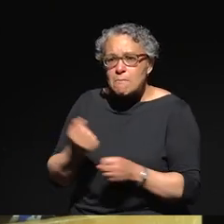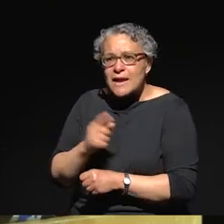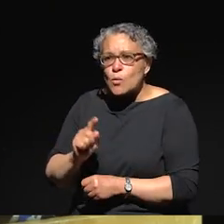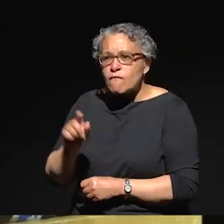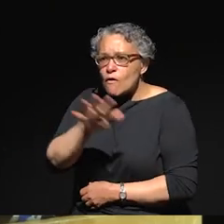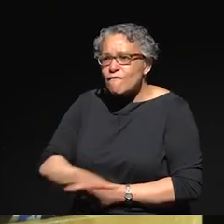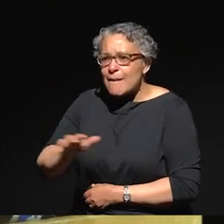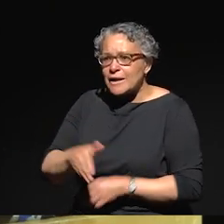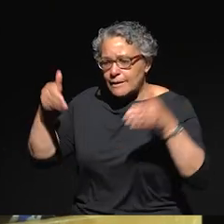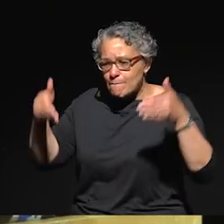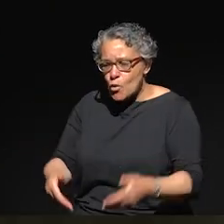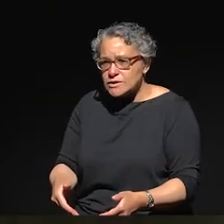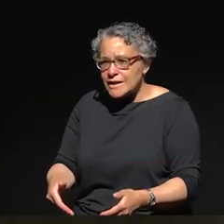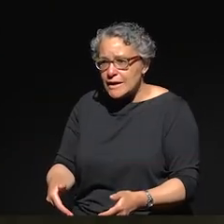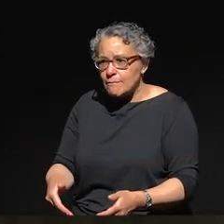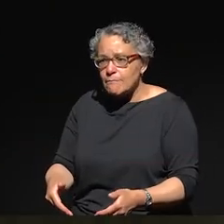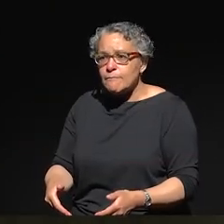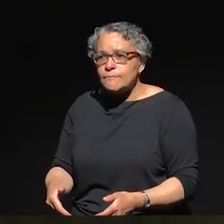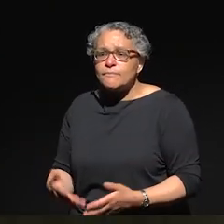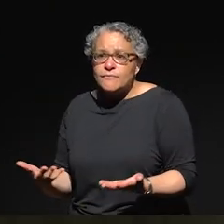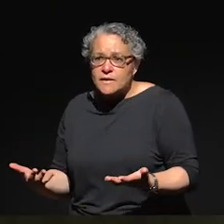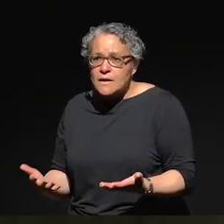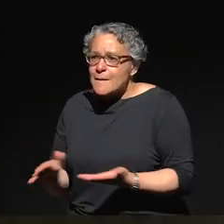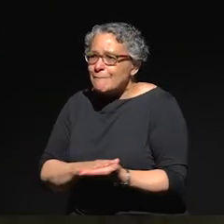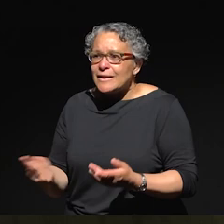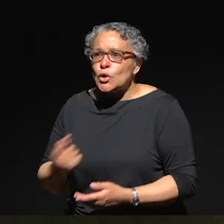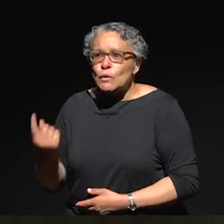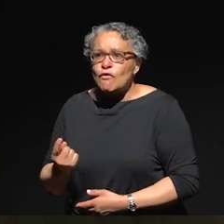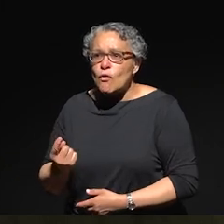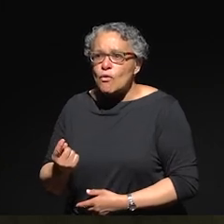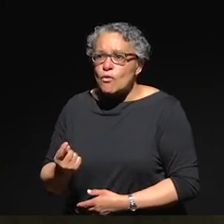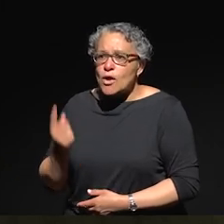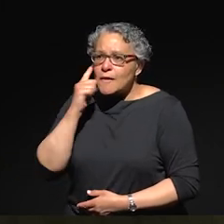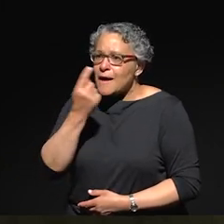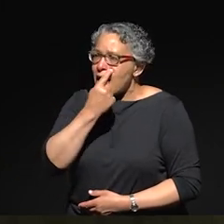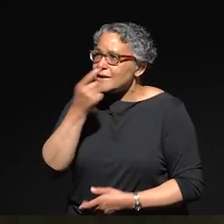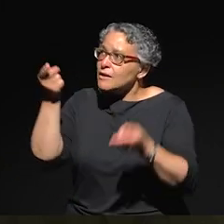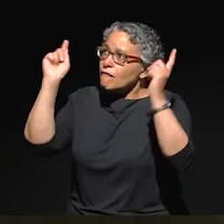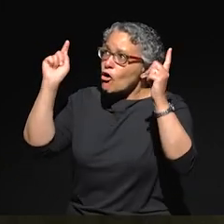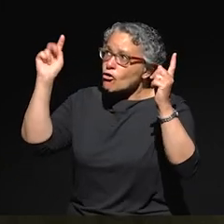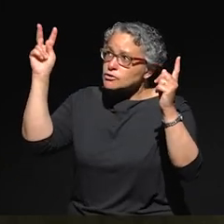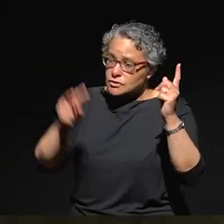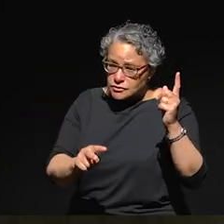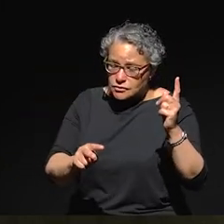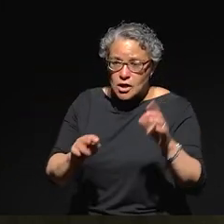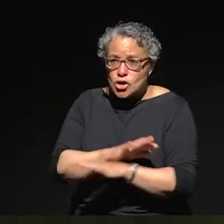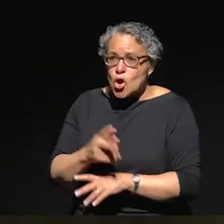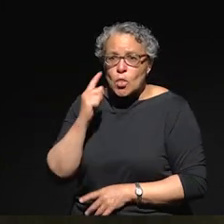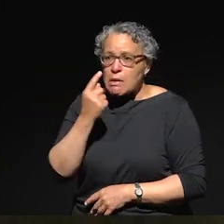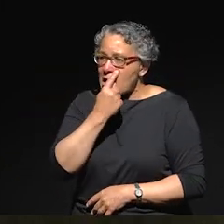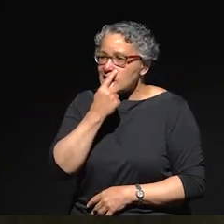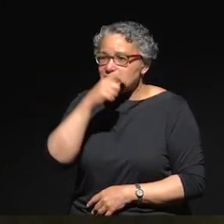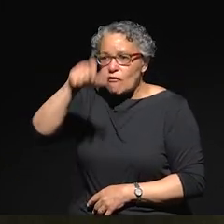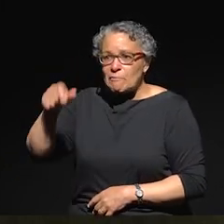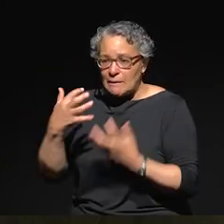in Rome, and is really meant for the eyes of God and not for the eyes of the public. It became, when he died in 1513,